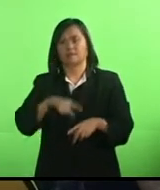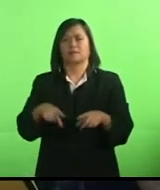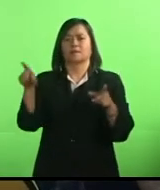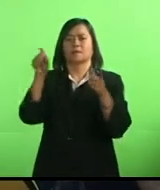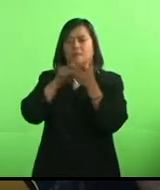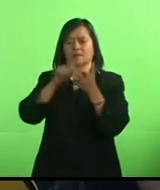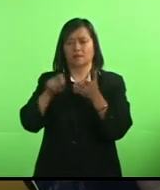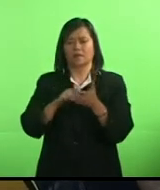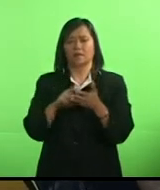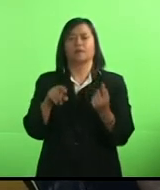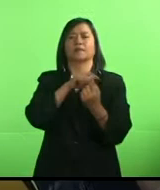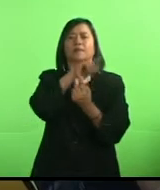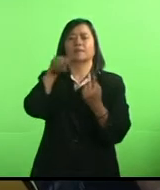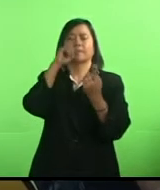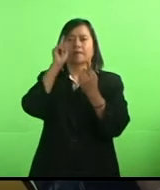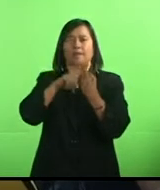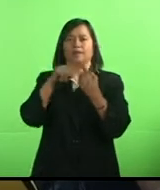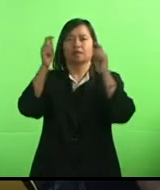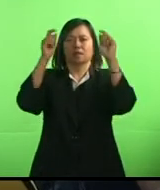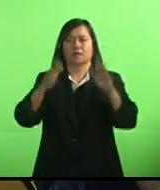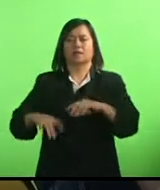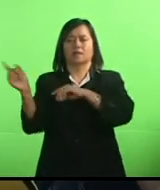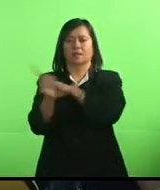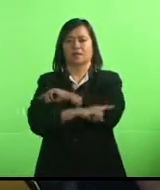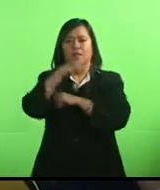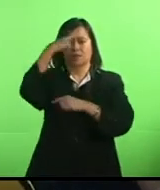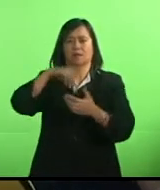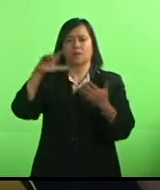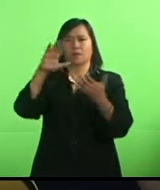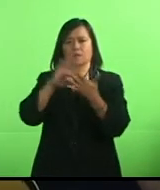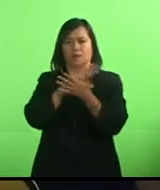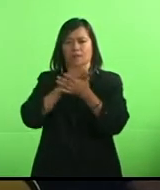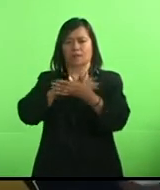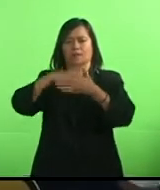When will your tutor penalize you in the assignment?